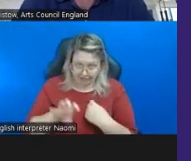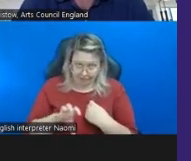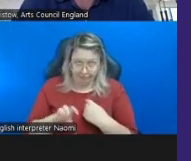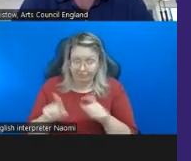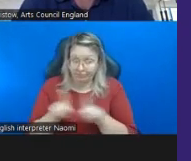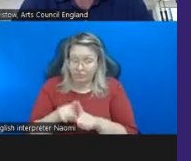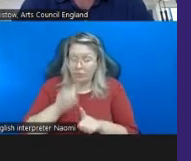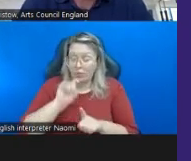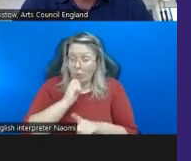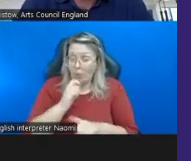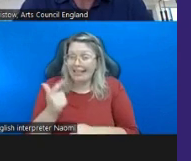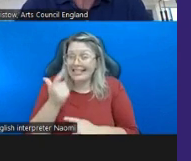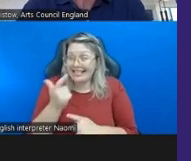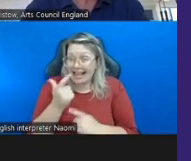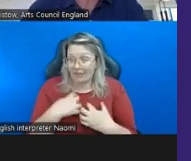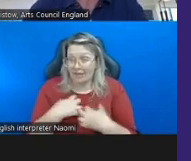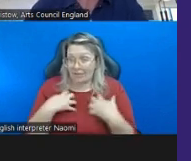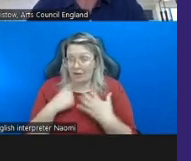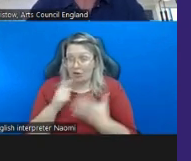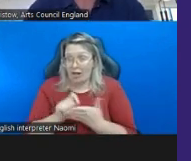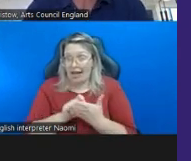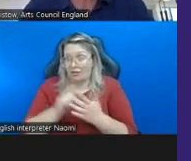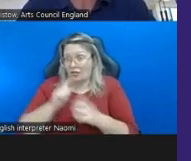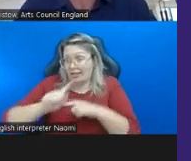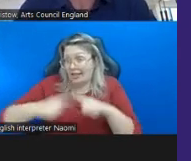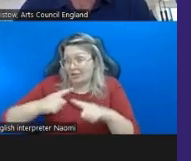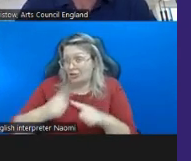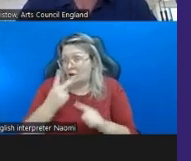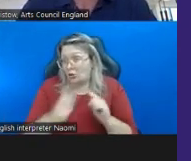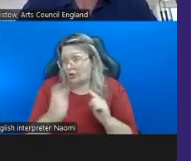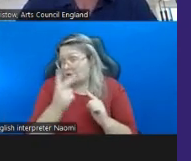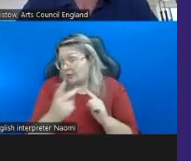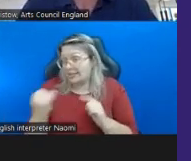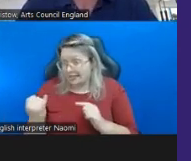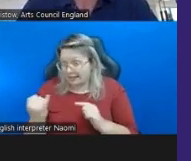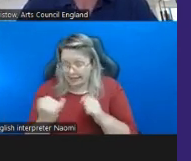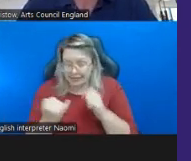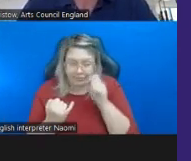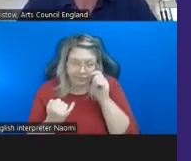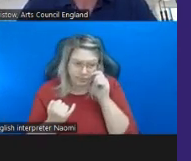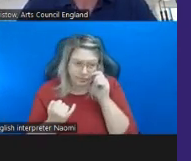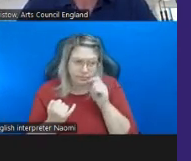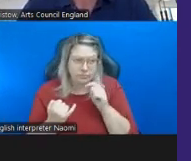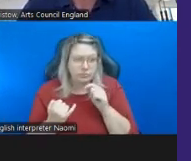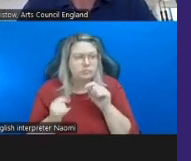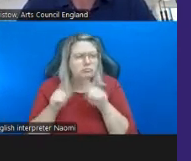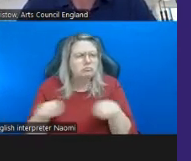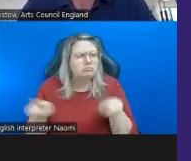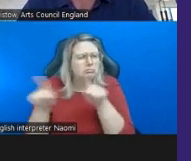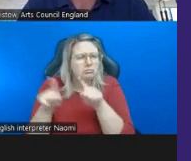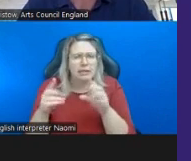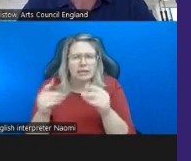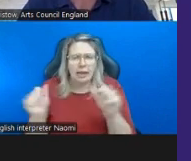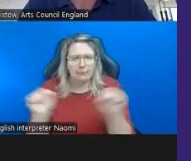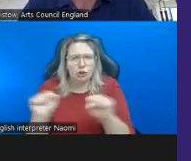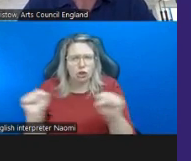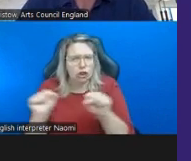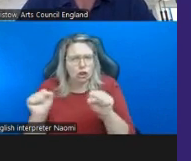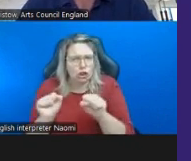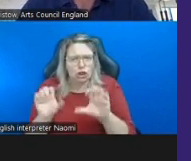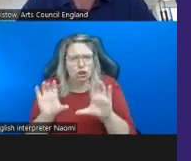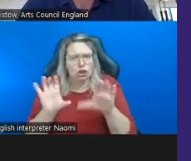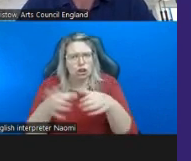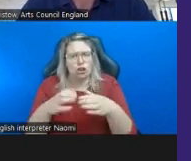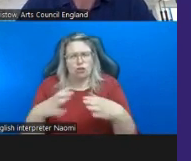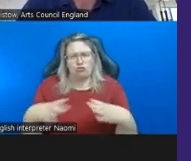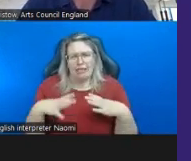elections to come next year. And where there aren't at the moment combined authorities ready to have mayoral elections,